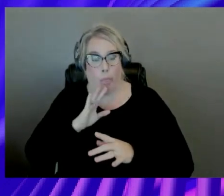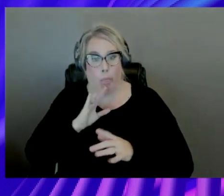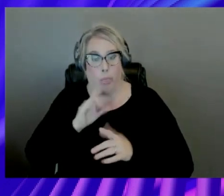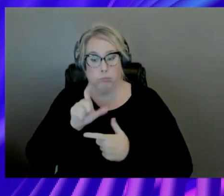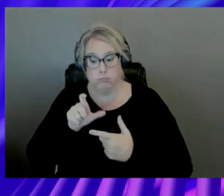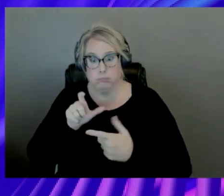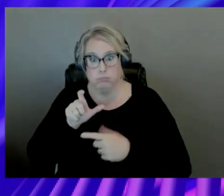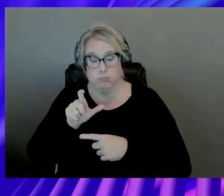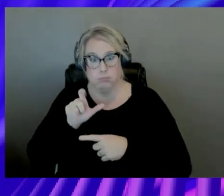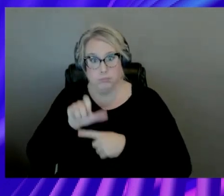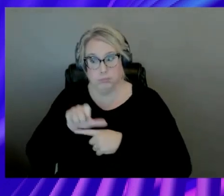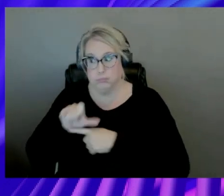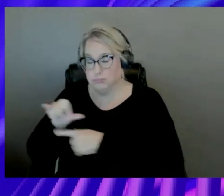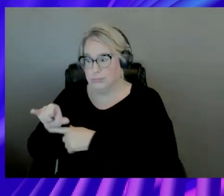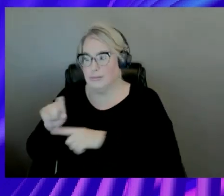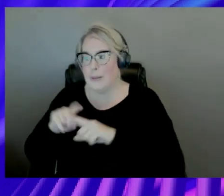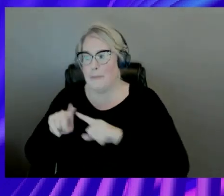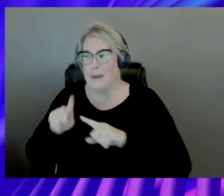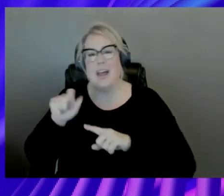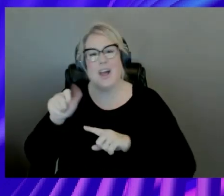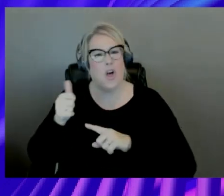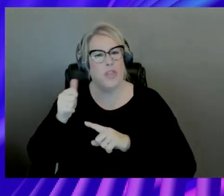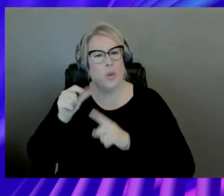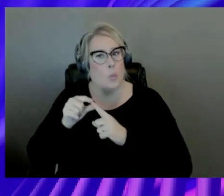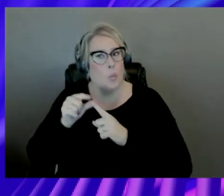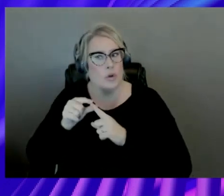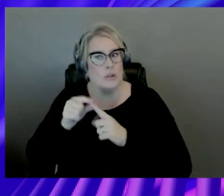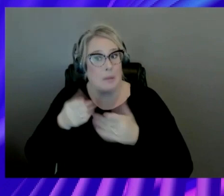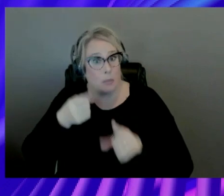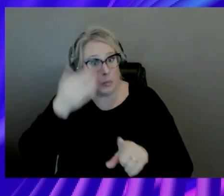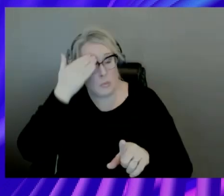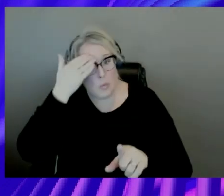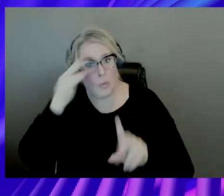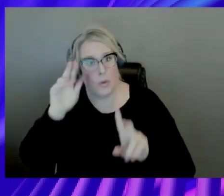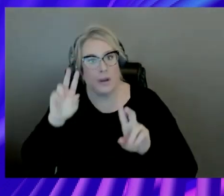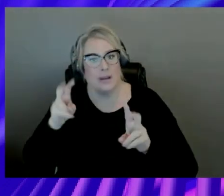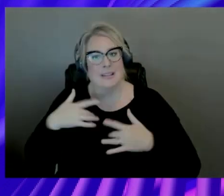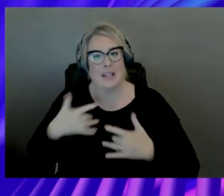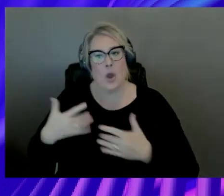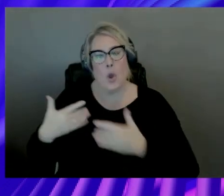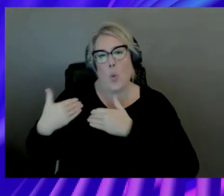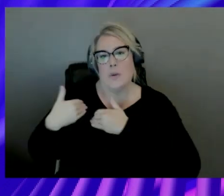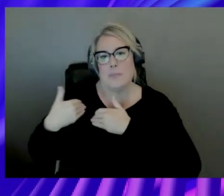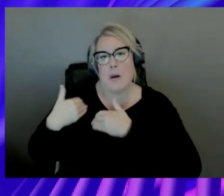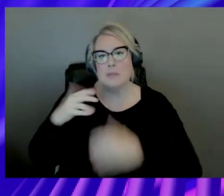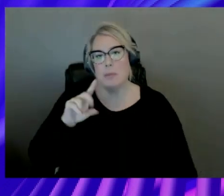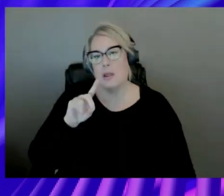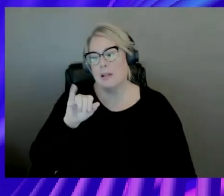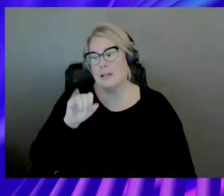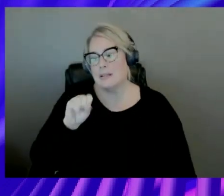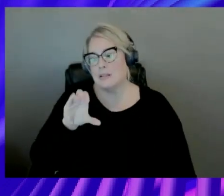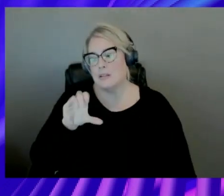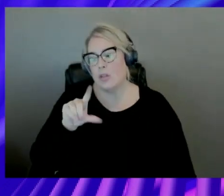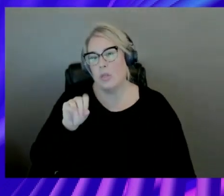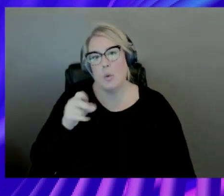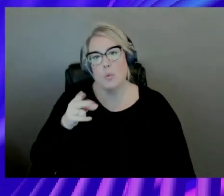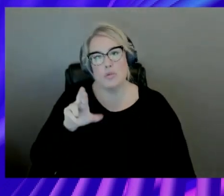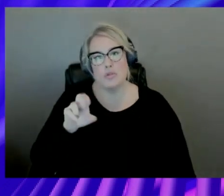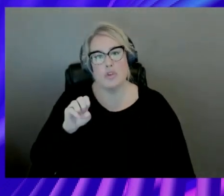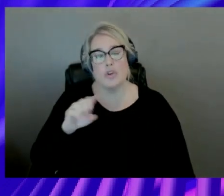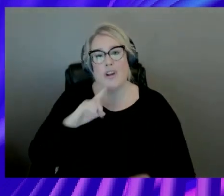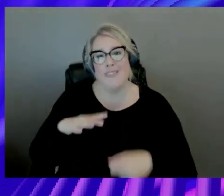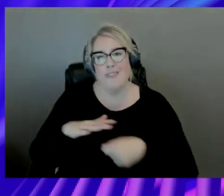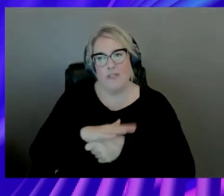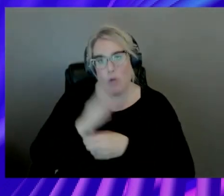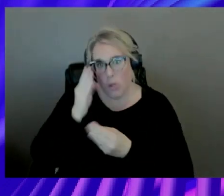the phrases that other people will probably know it by is usually called responsible disclosure or full disclosure, where responsible